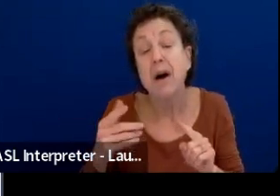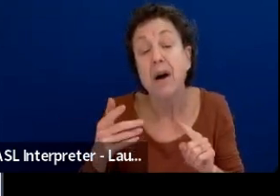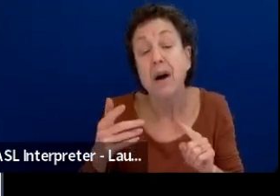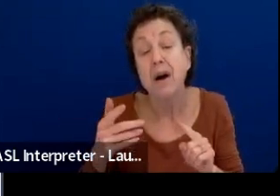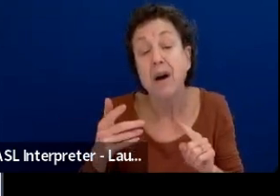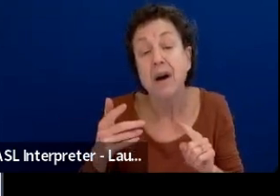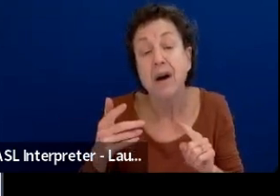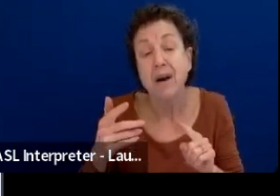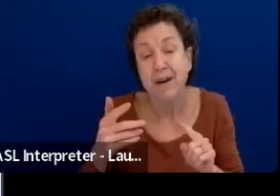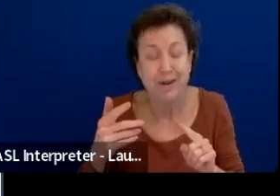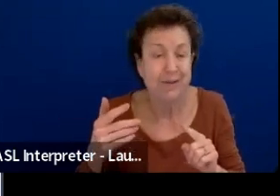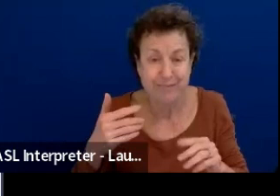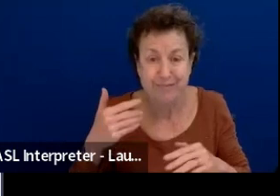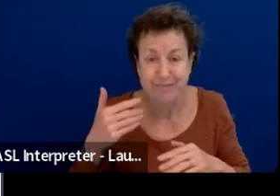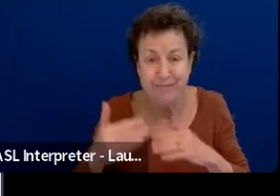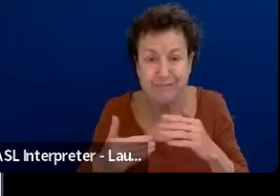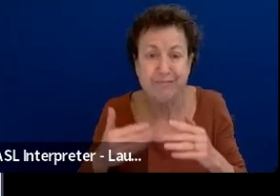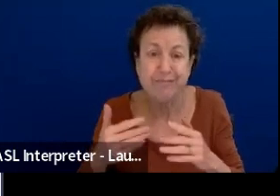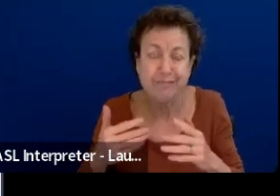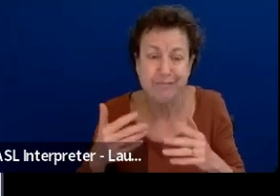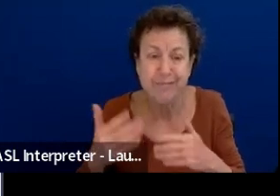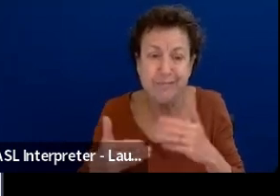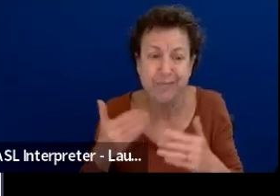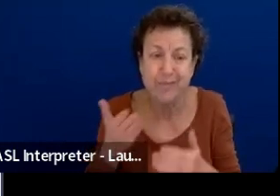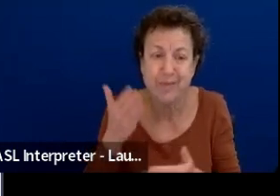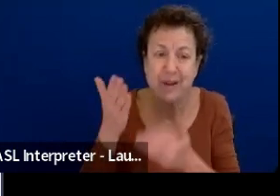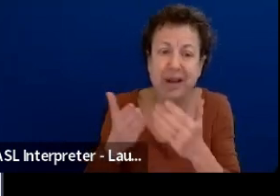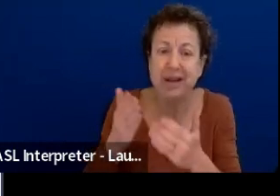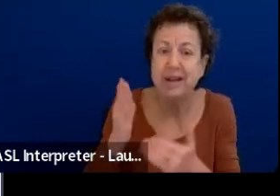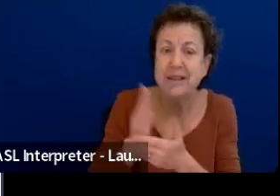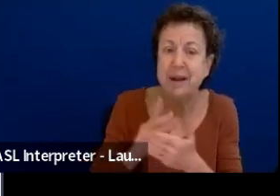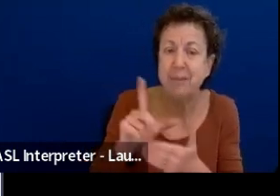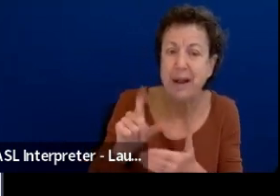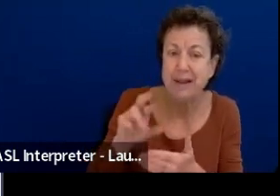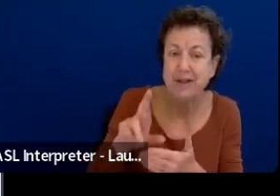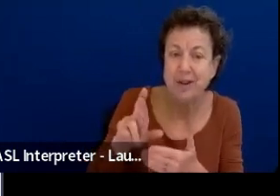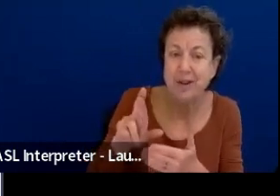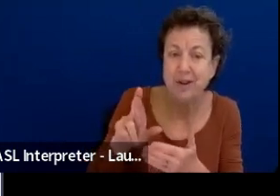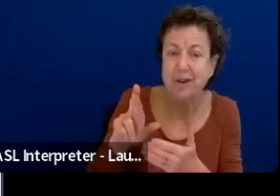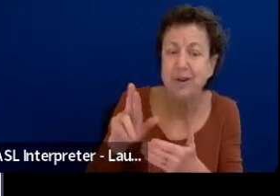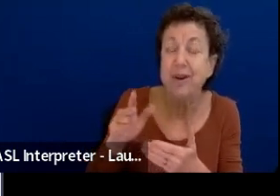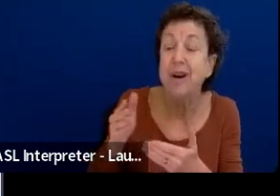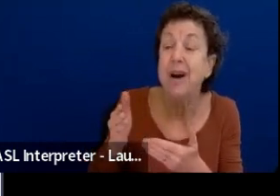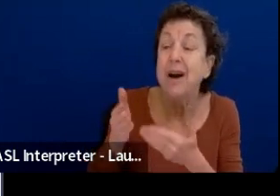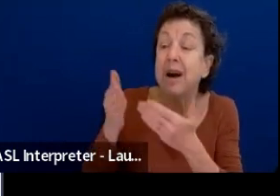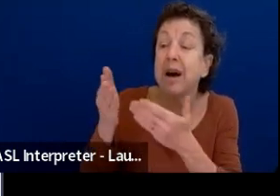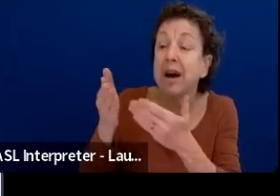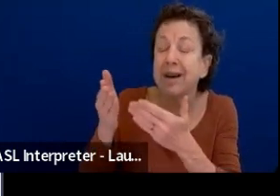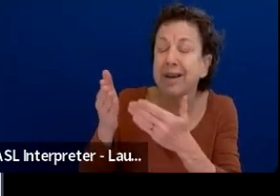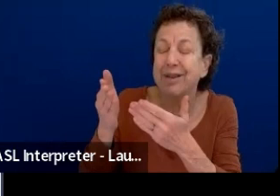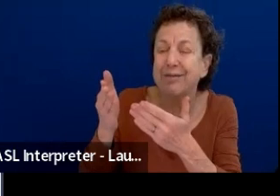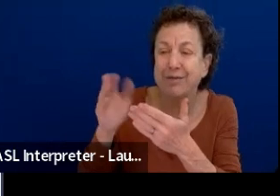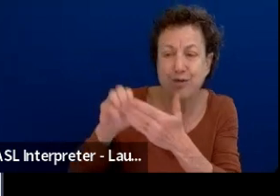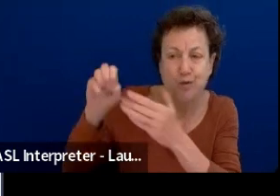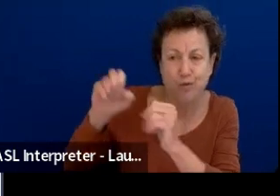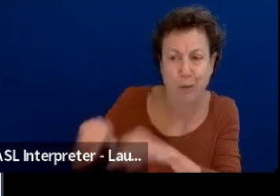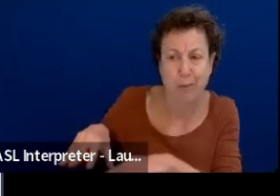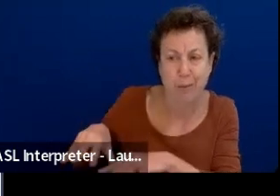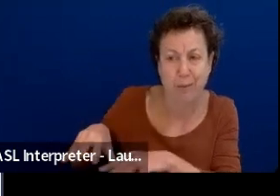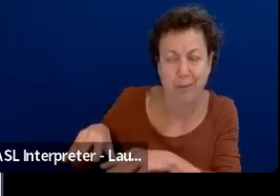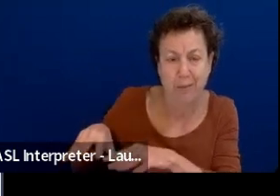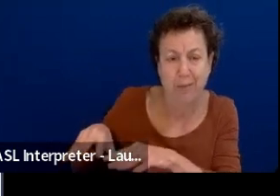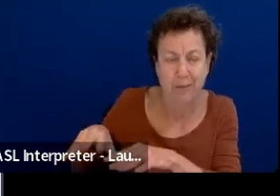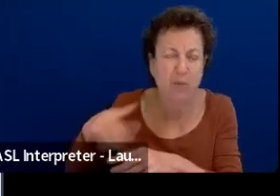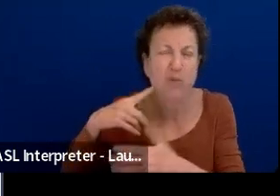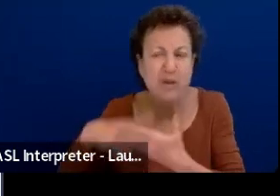through the usual process, there are a number of LSRs that actually end up getting withdrawn, and we'll touch